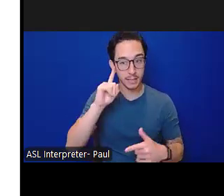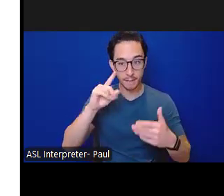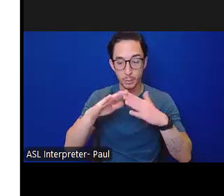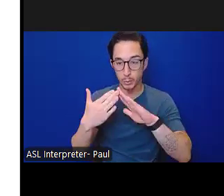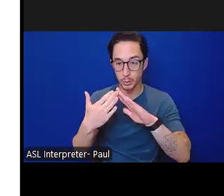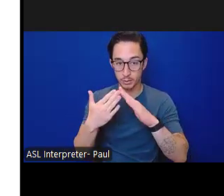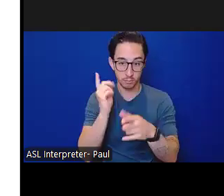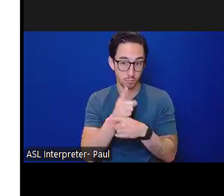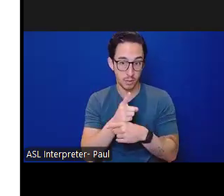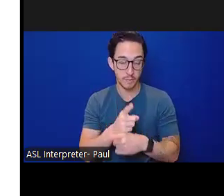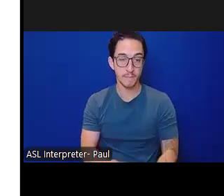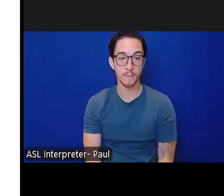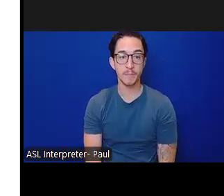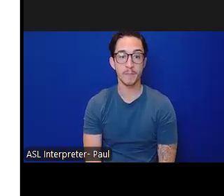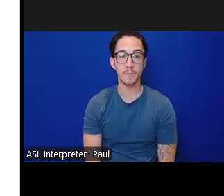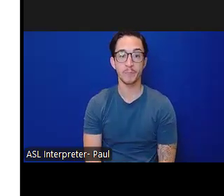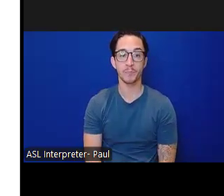right?